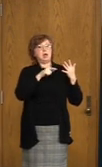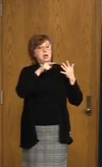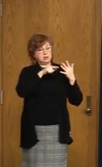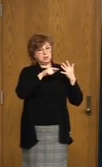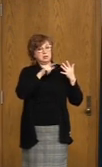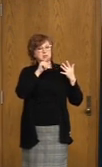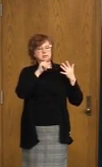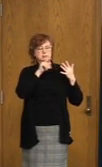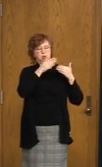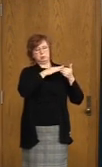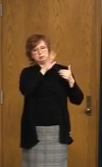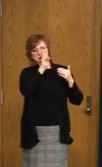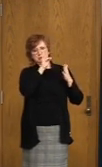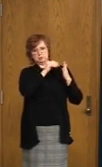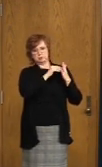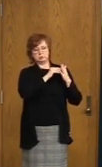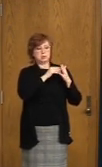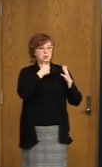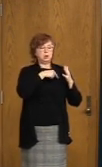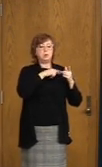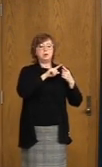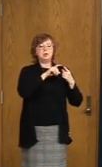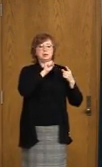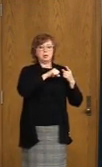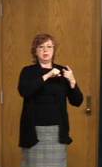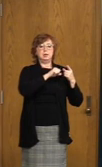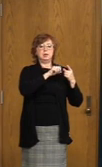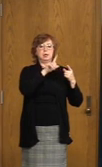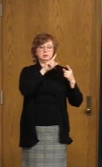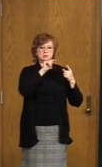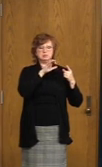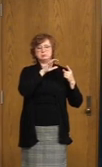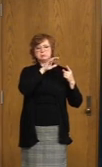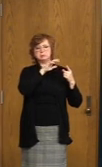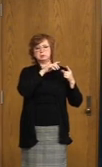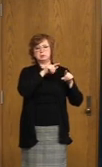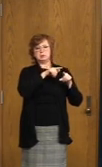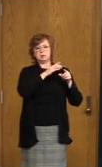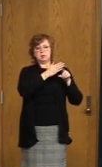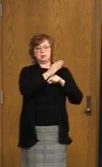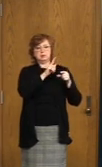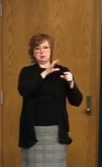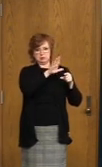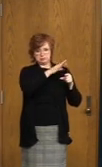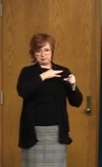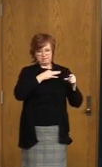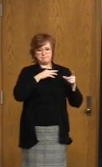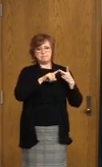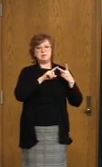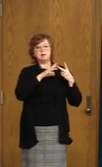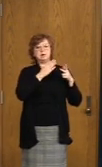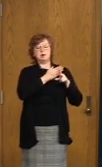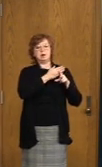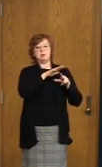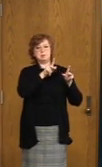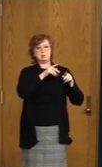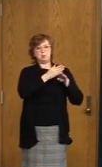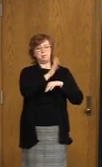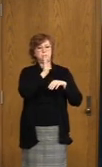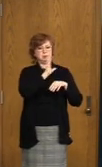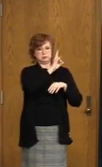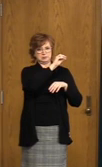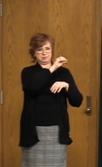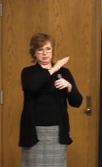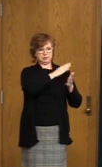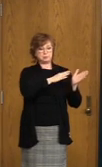allow us to continue vaccinating our long-term care residents and staff and others that are over 70 years of age. There will be